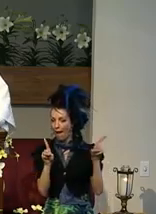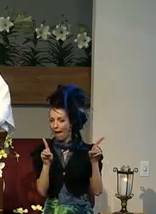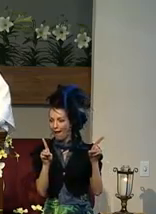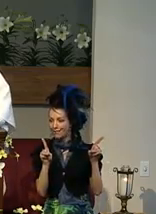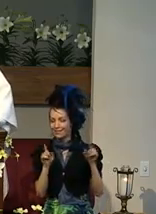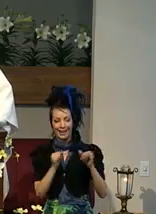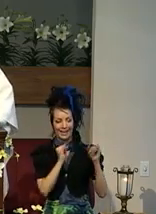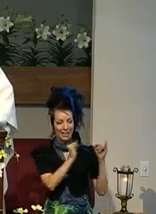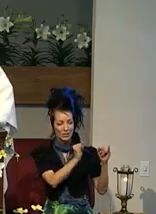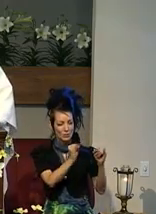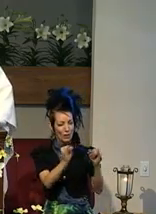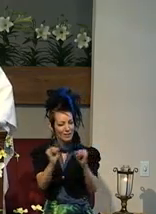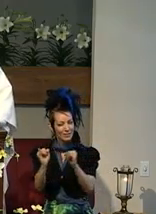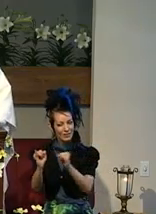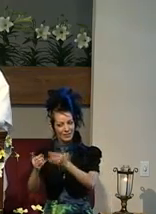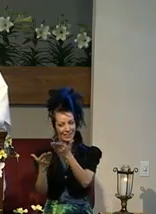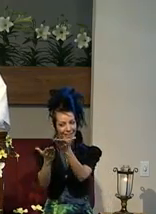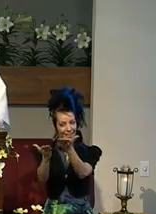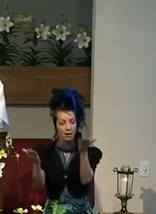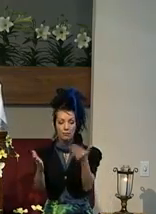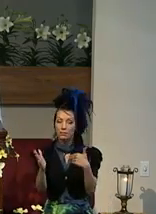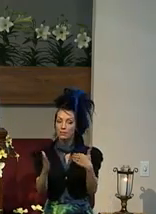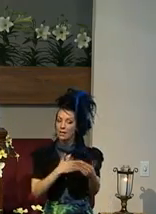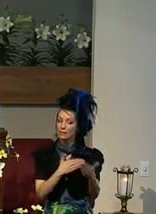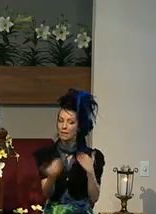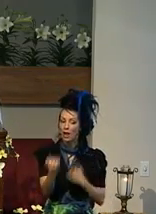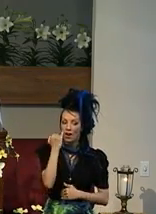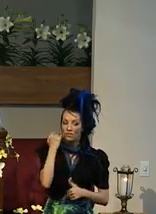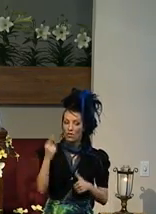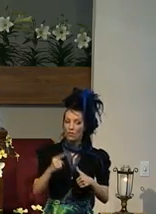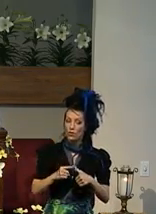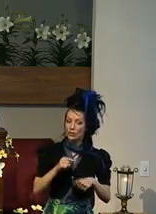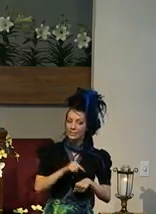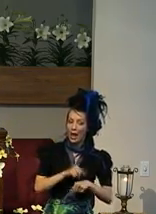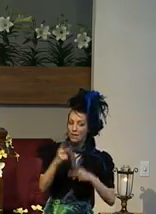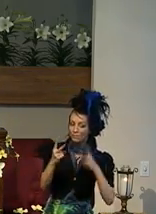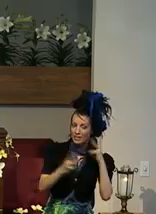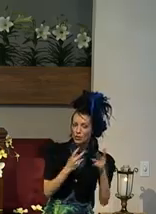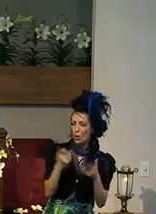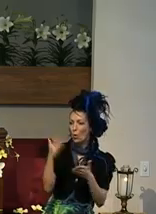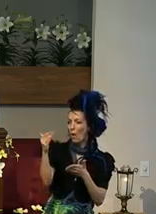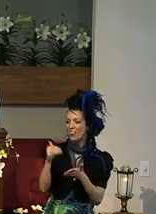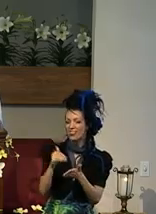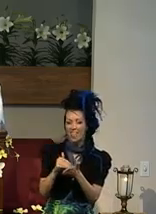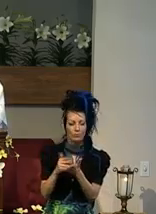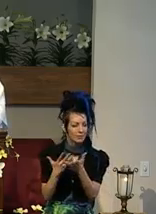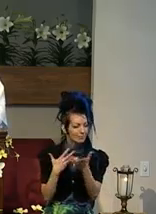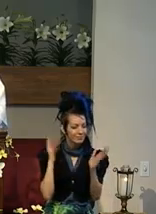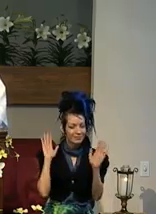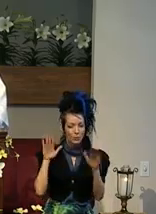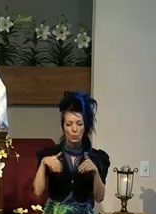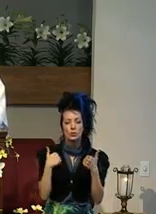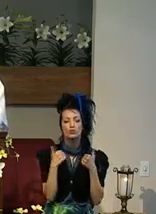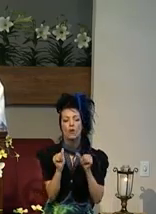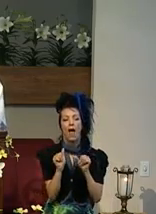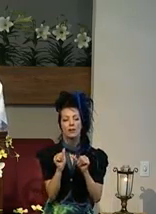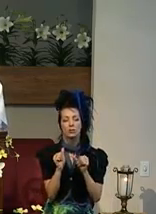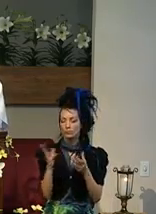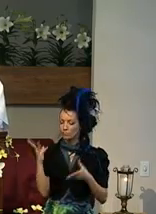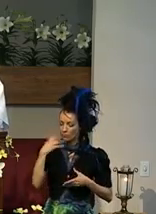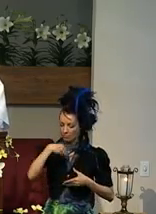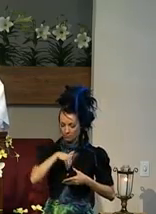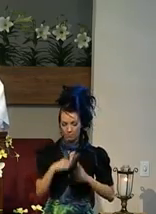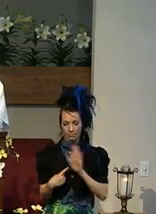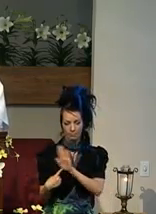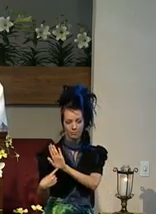morning, whether they've been here one time or 1,000 times, we truly believe that we try to embody the presence of Christ in the